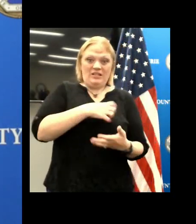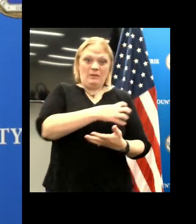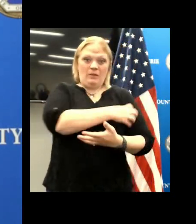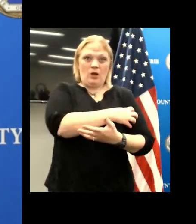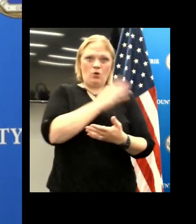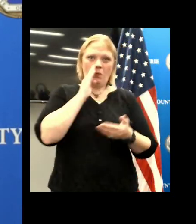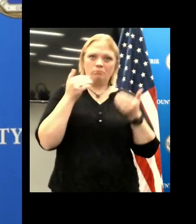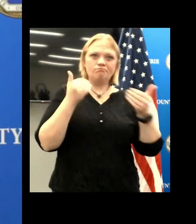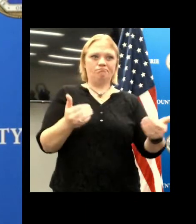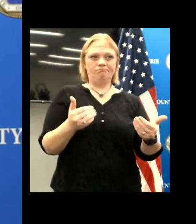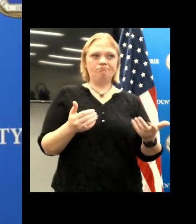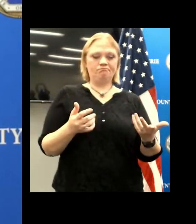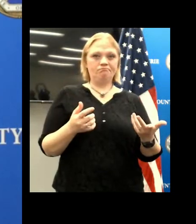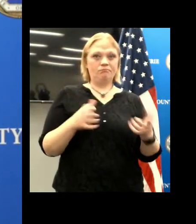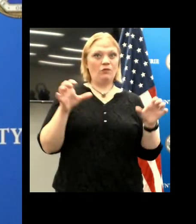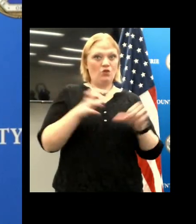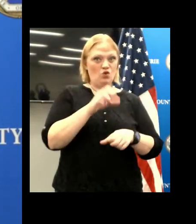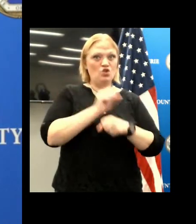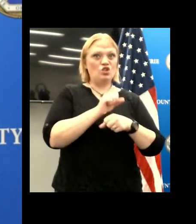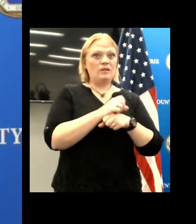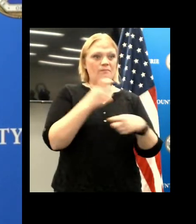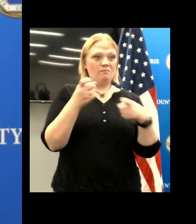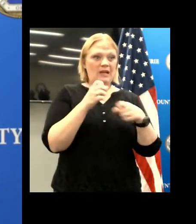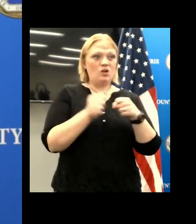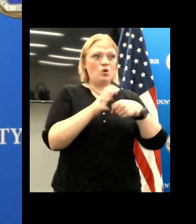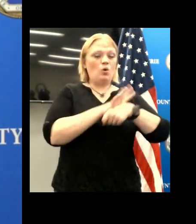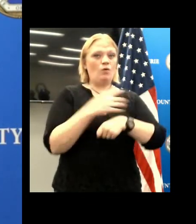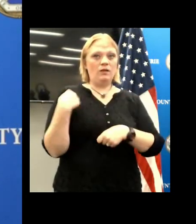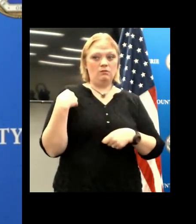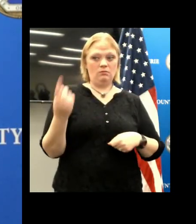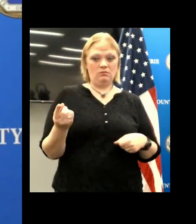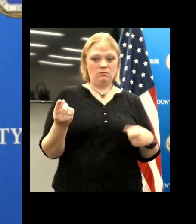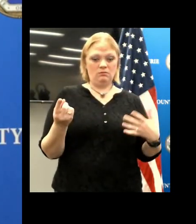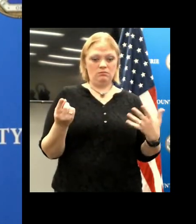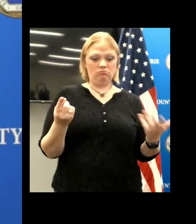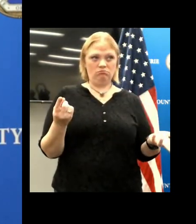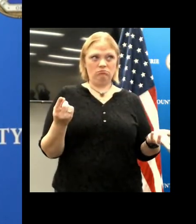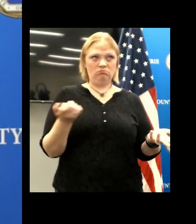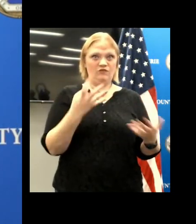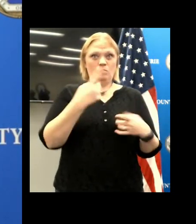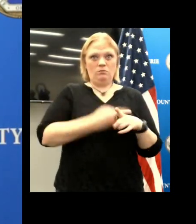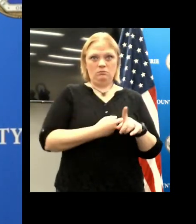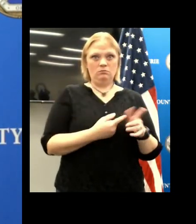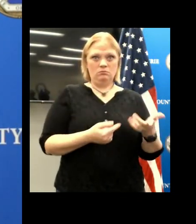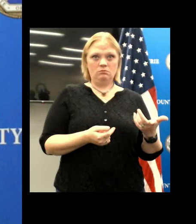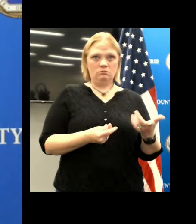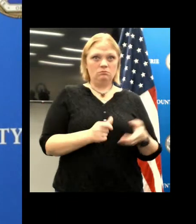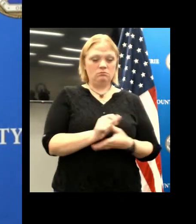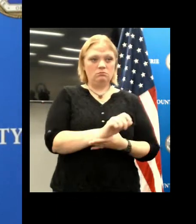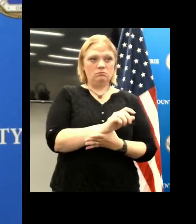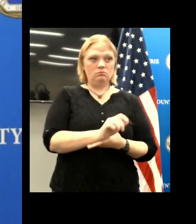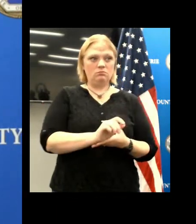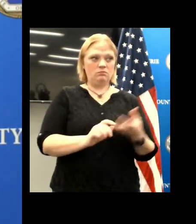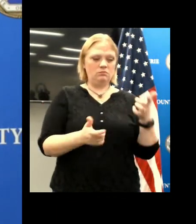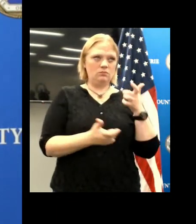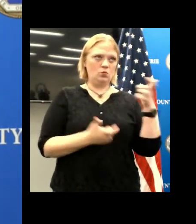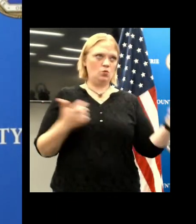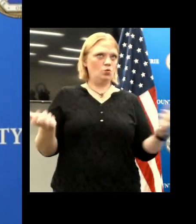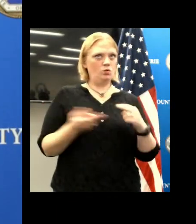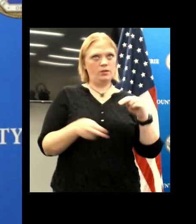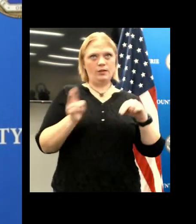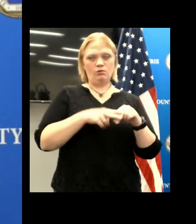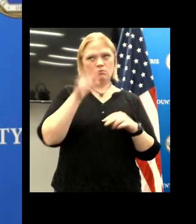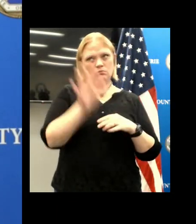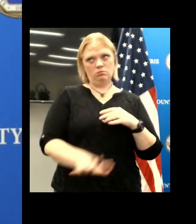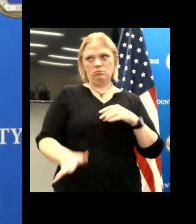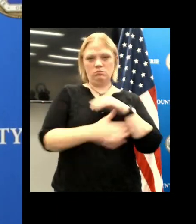it. We've done a very good job of managing COVID-19 over the past few months. There's huge increases across the